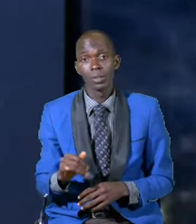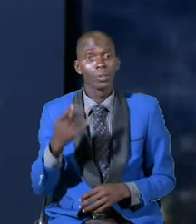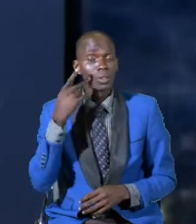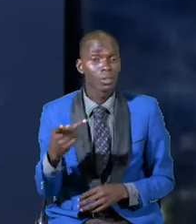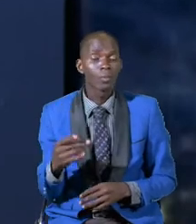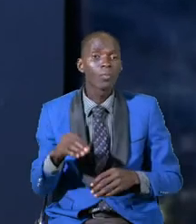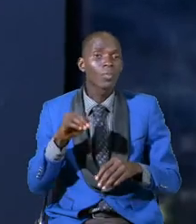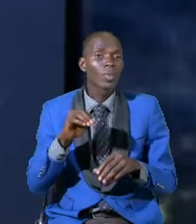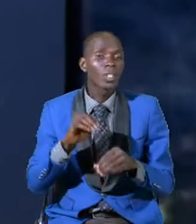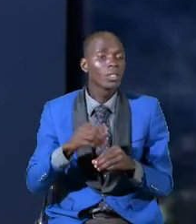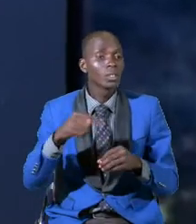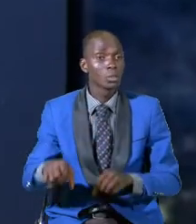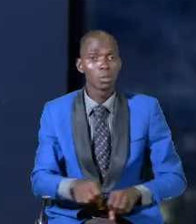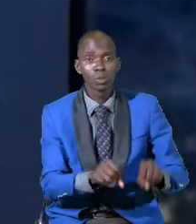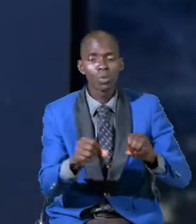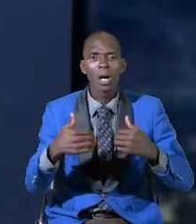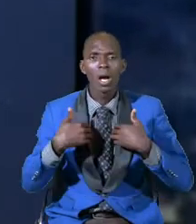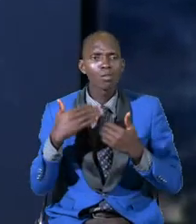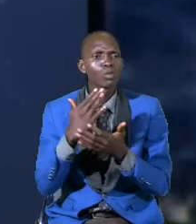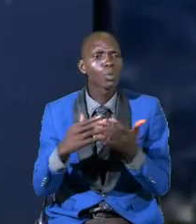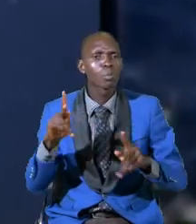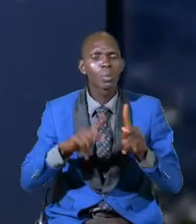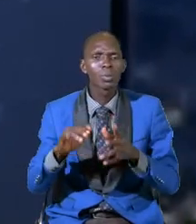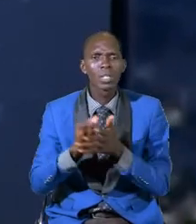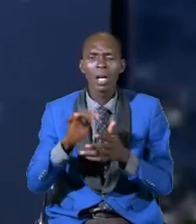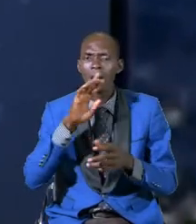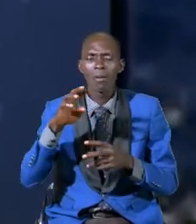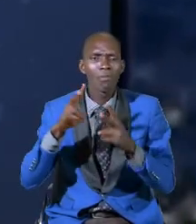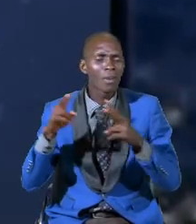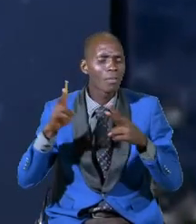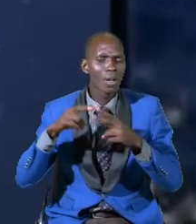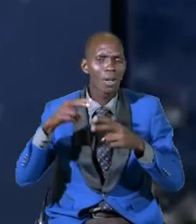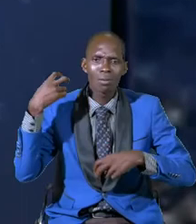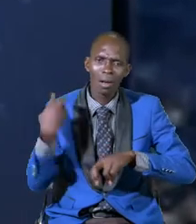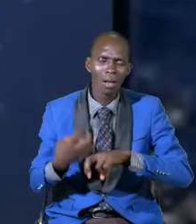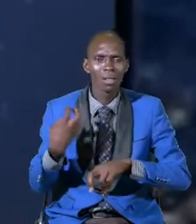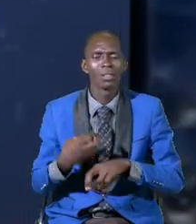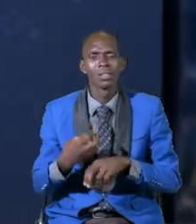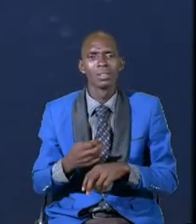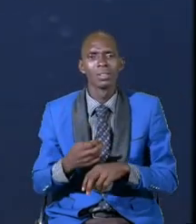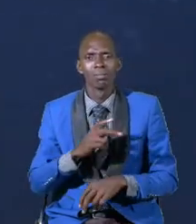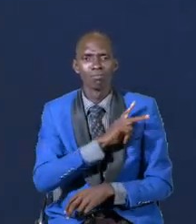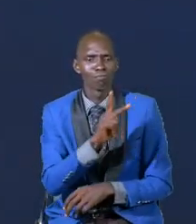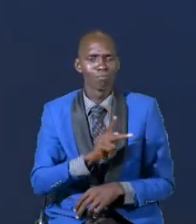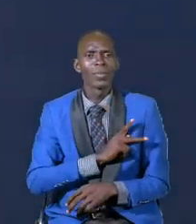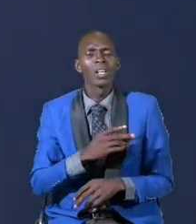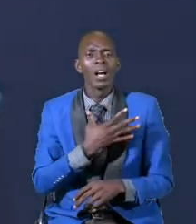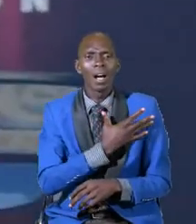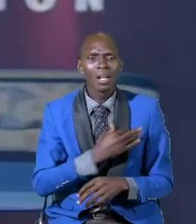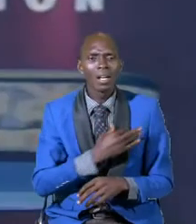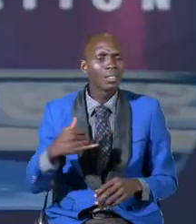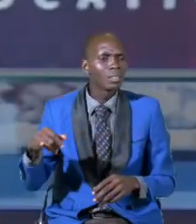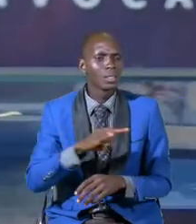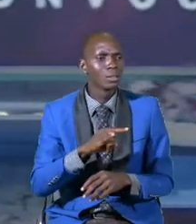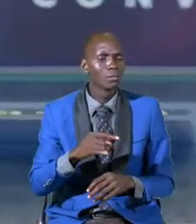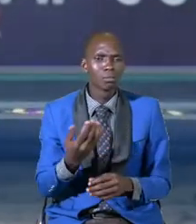people who are very difficult, powerful personalities, and they march through the city and through